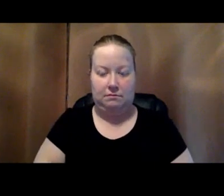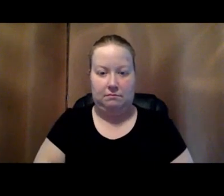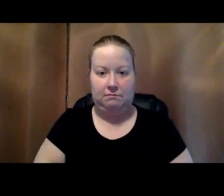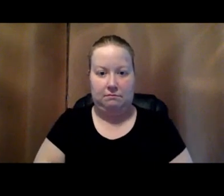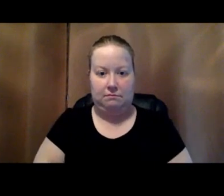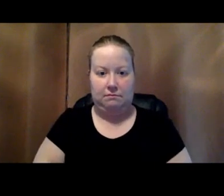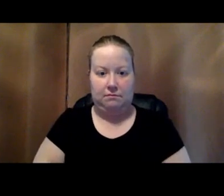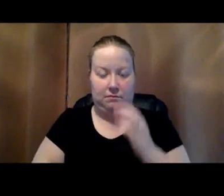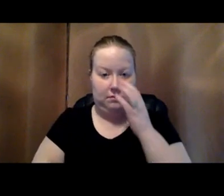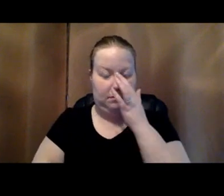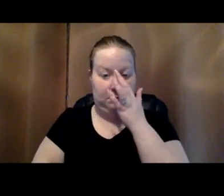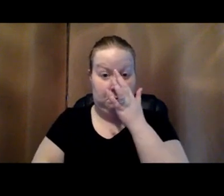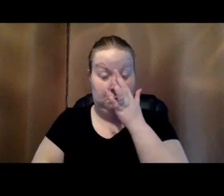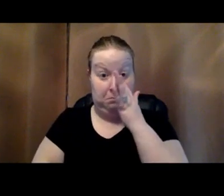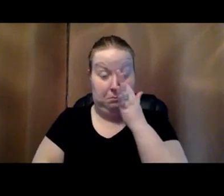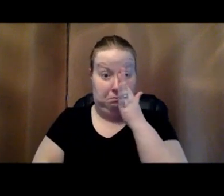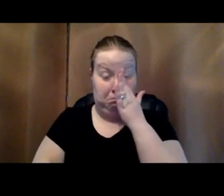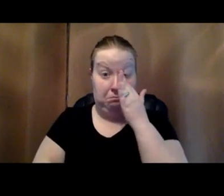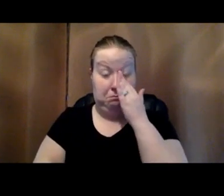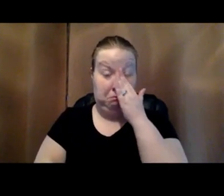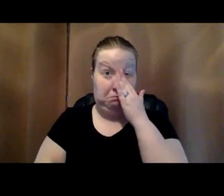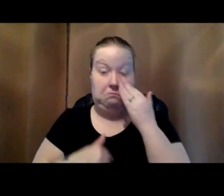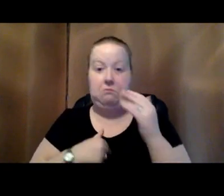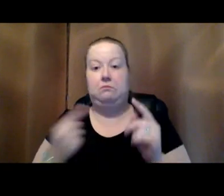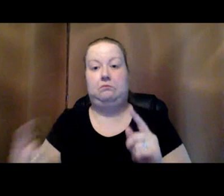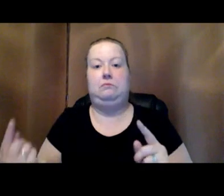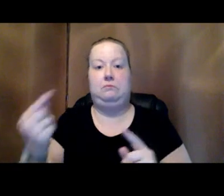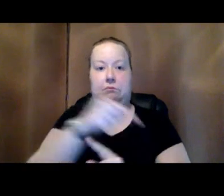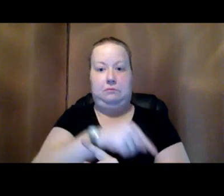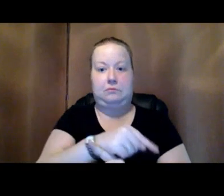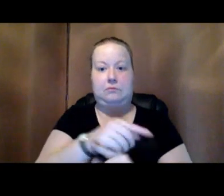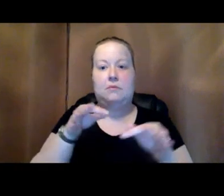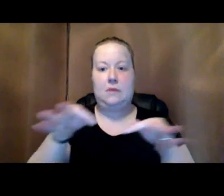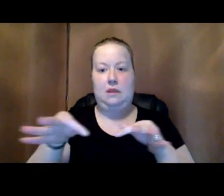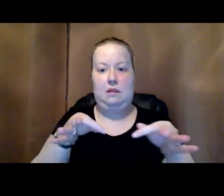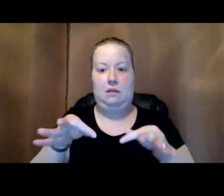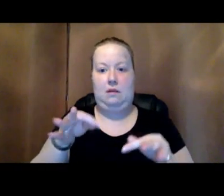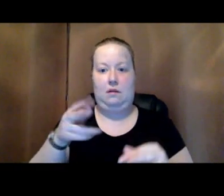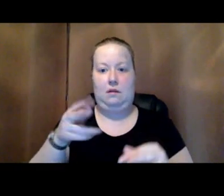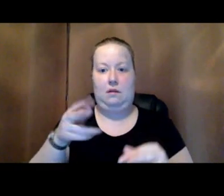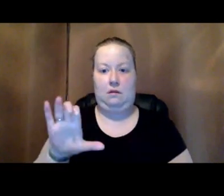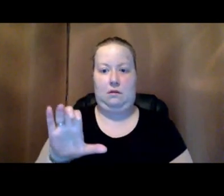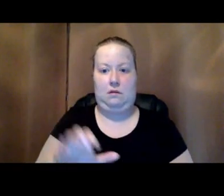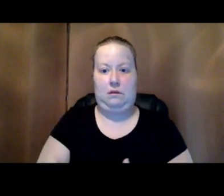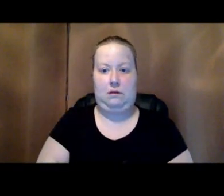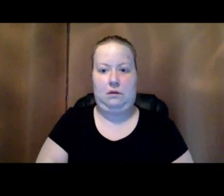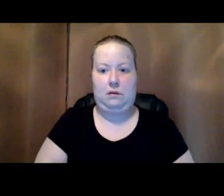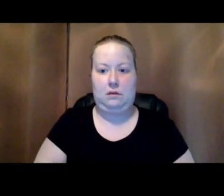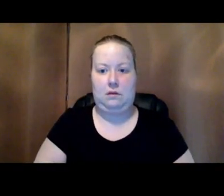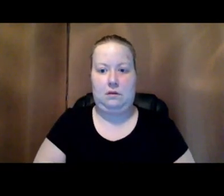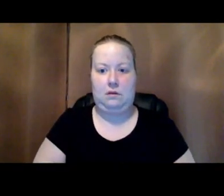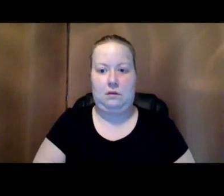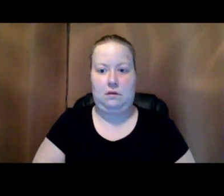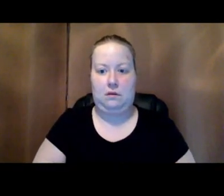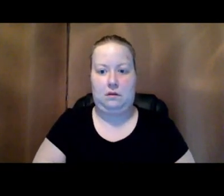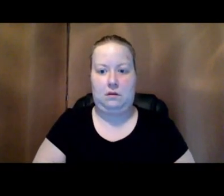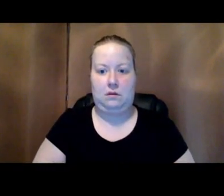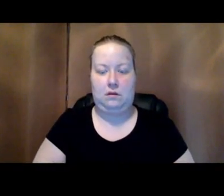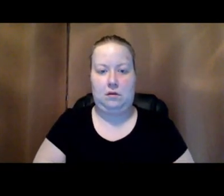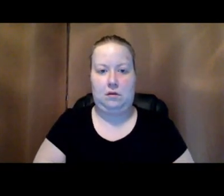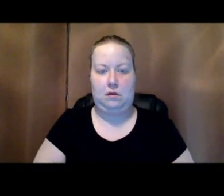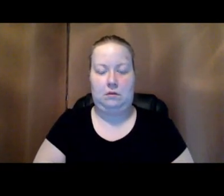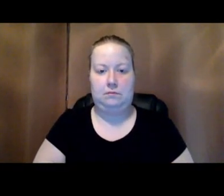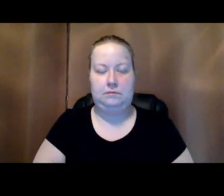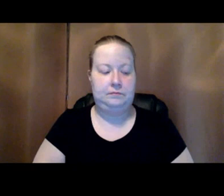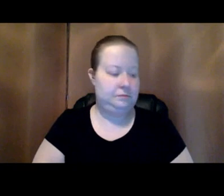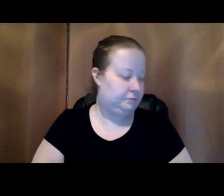So let me return for a moment to the definition of physical computing. We've got combining software and